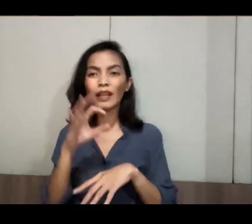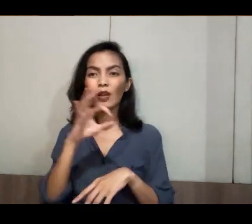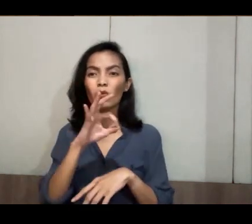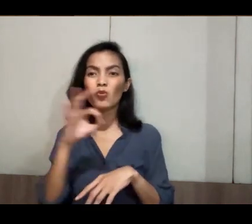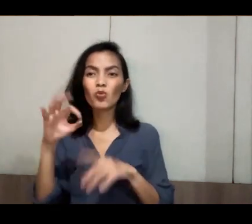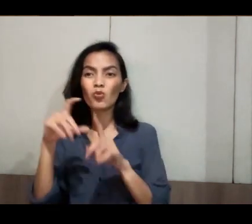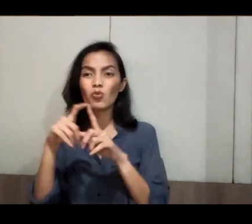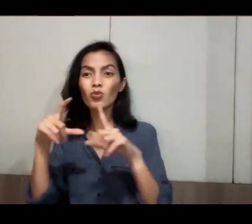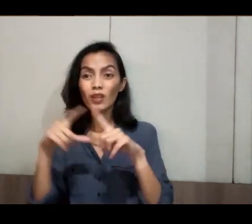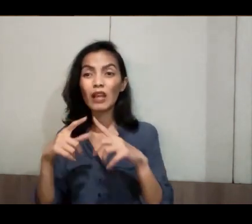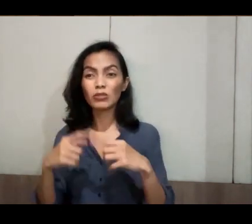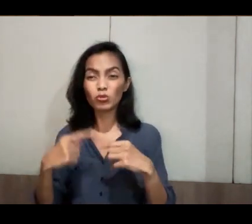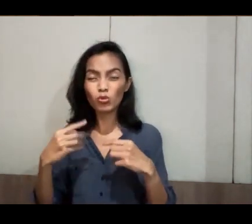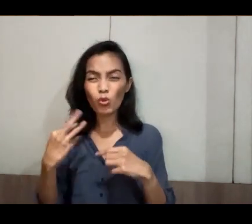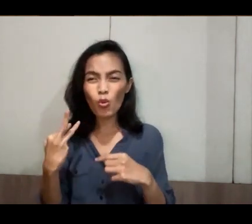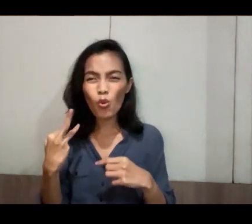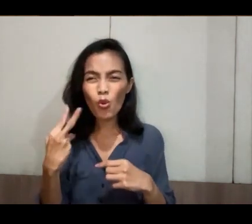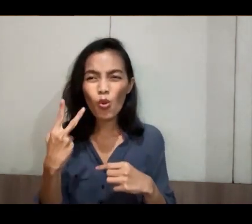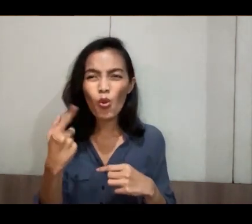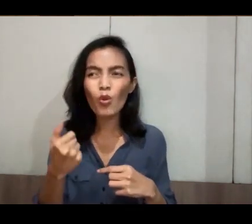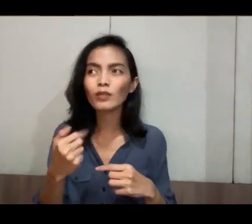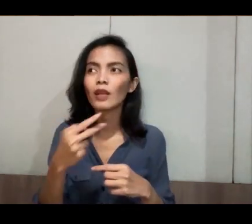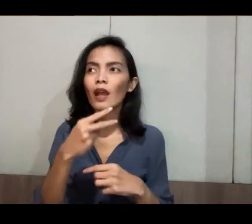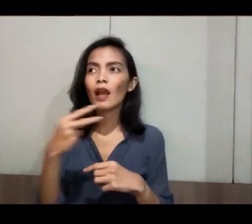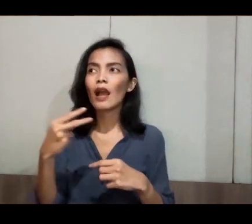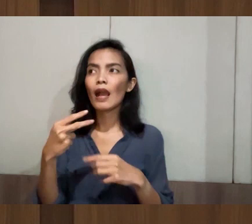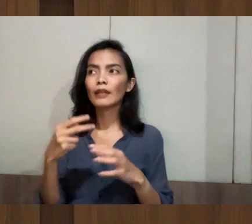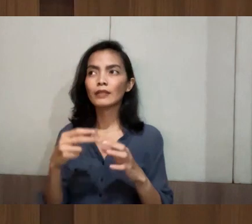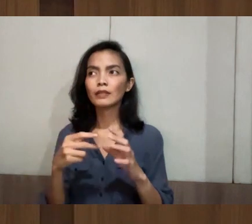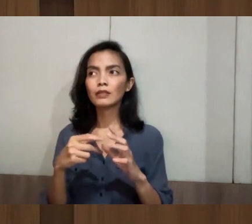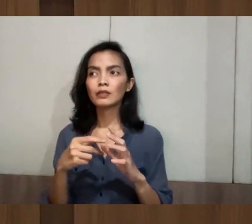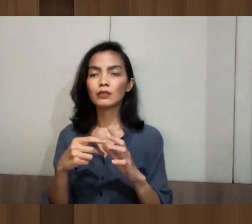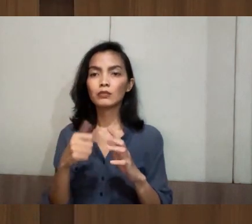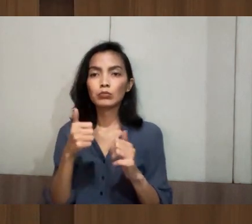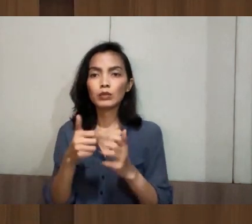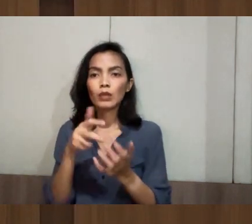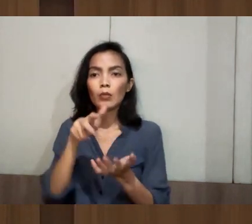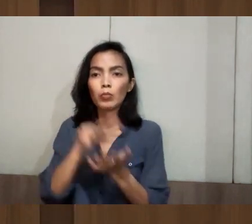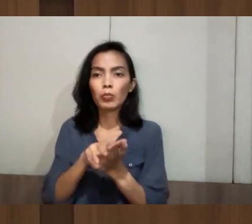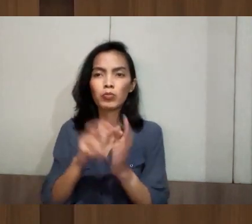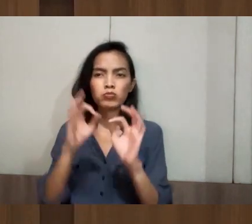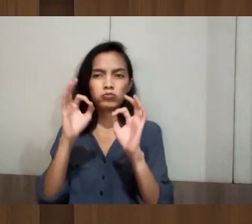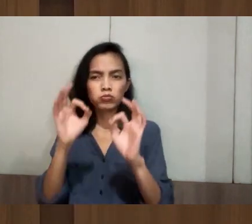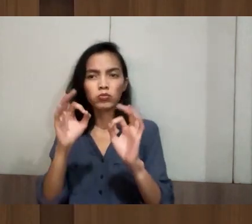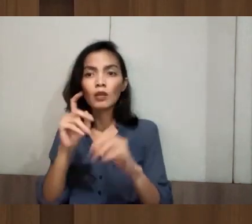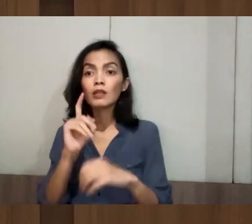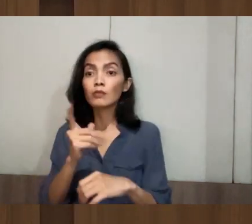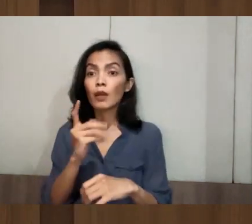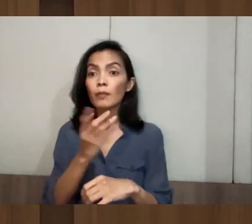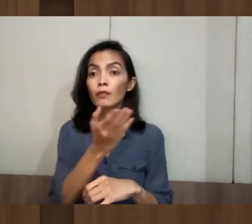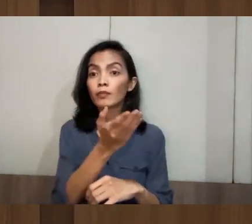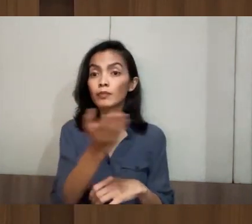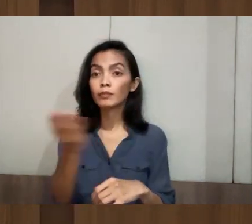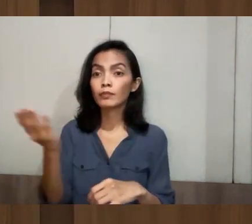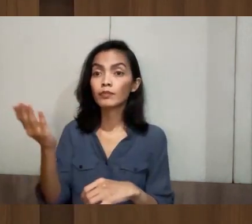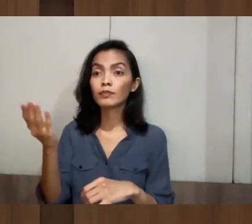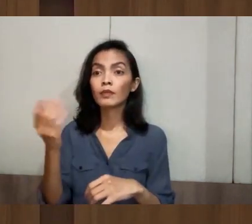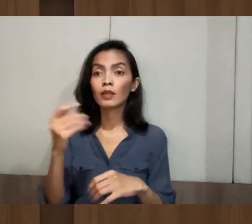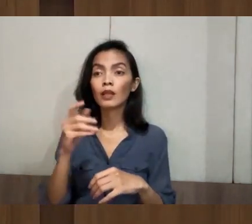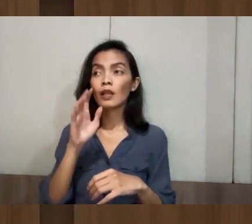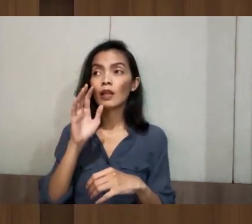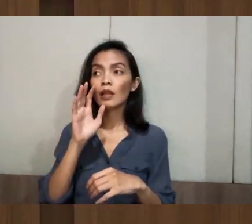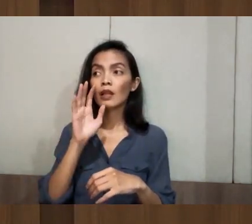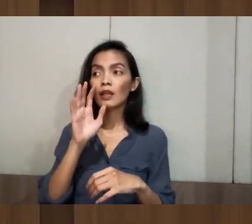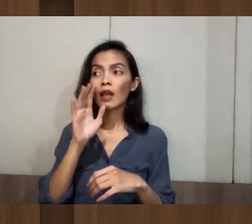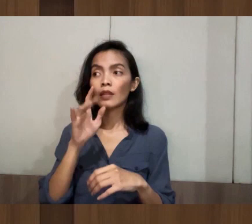The more frequently you implement this OODA technique, the more accurate and efficient your decision-making